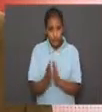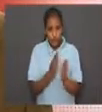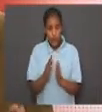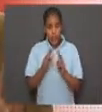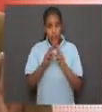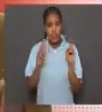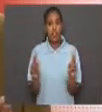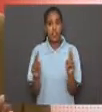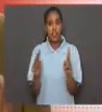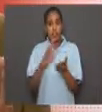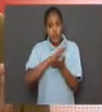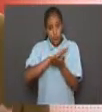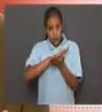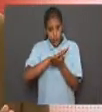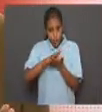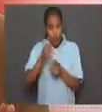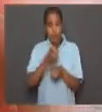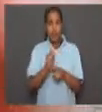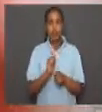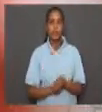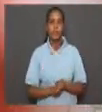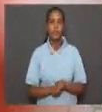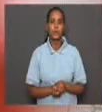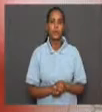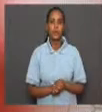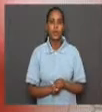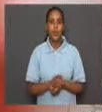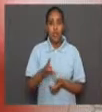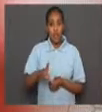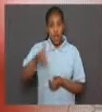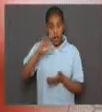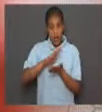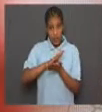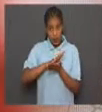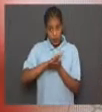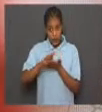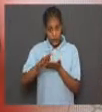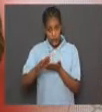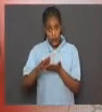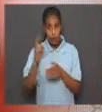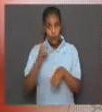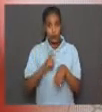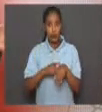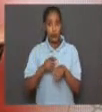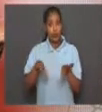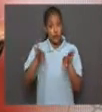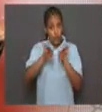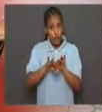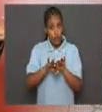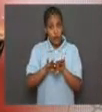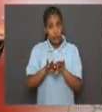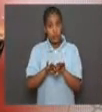a very pure metal. High purity is not always required or